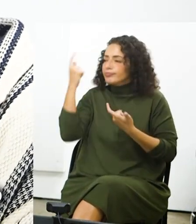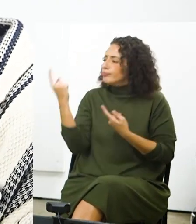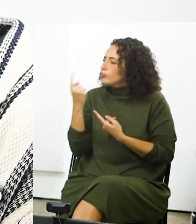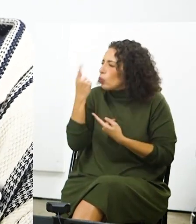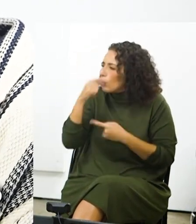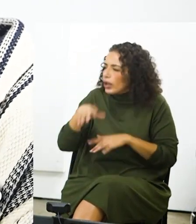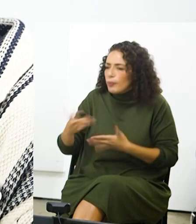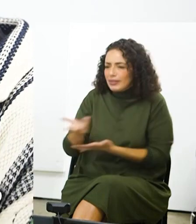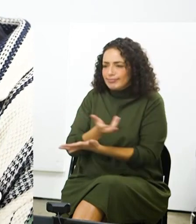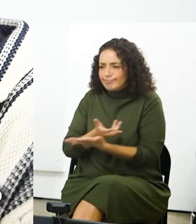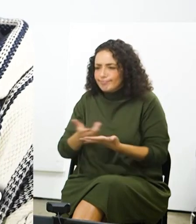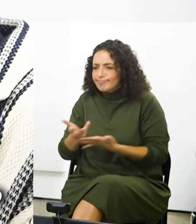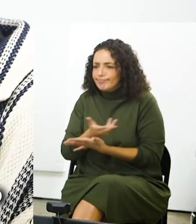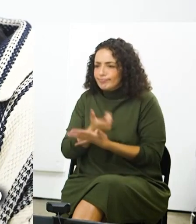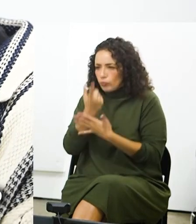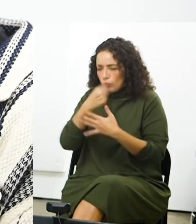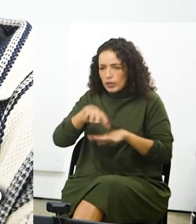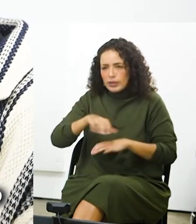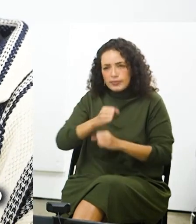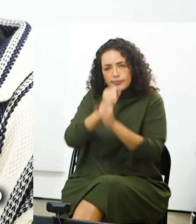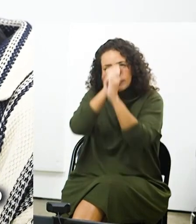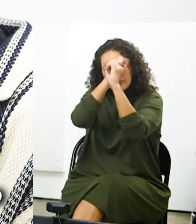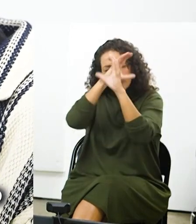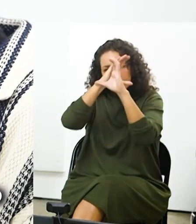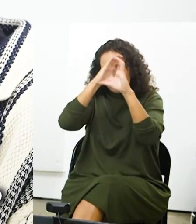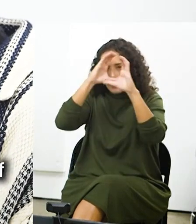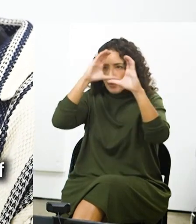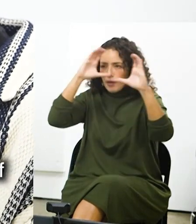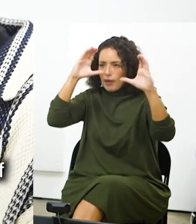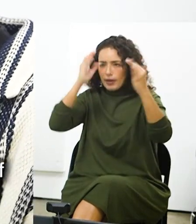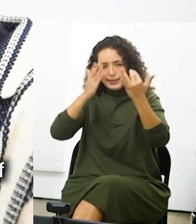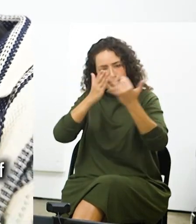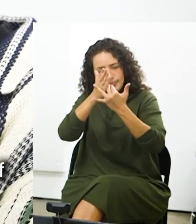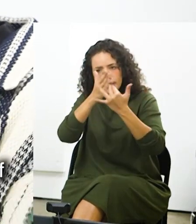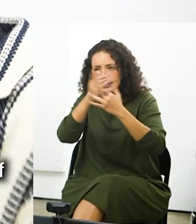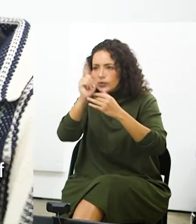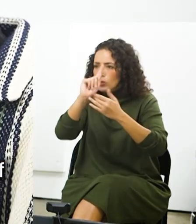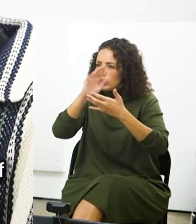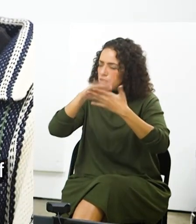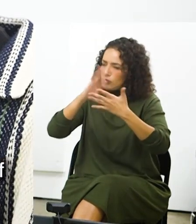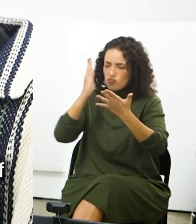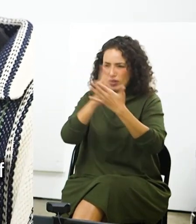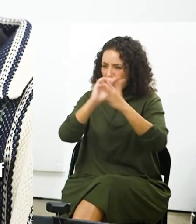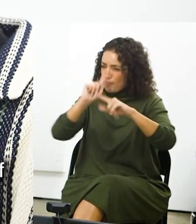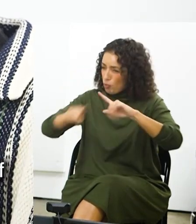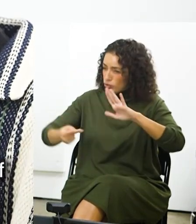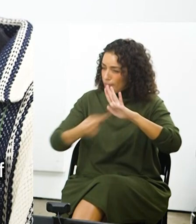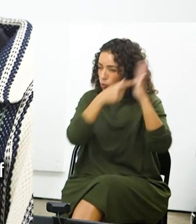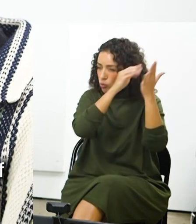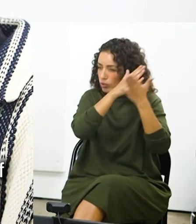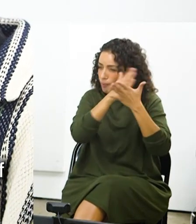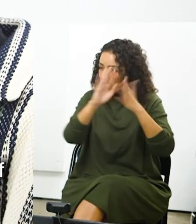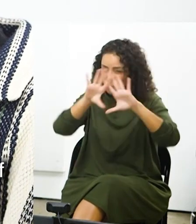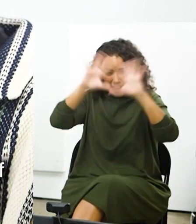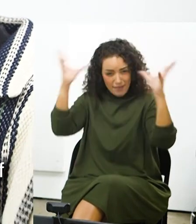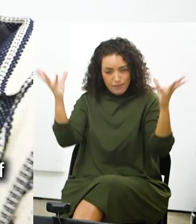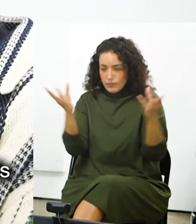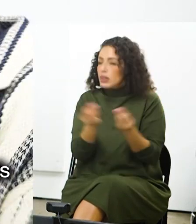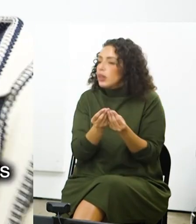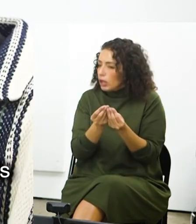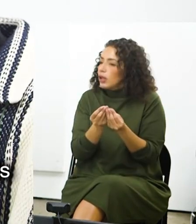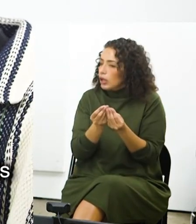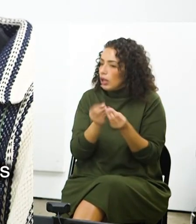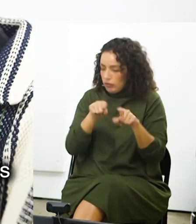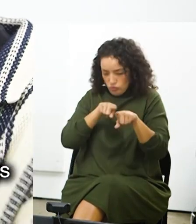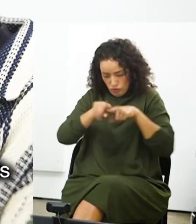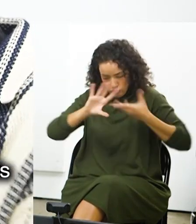think about how we can reimagine the way we think about accessibility to make it something that foregrounds the beauty of it and really makes it something that tries to create